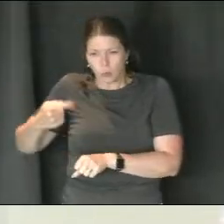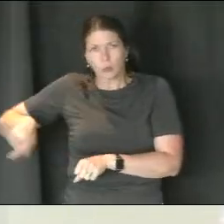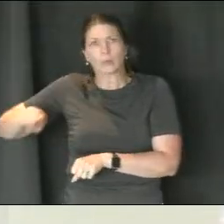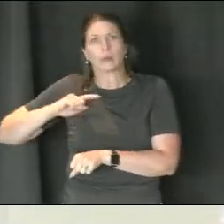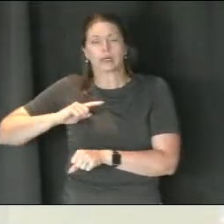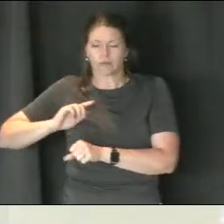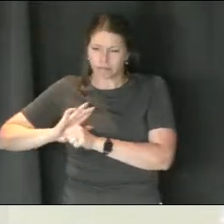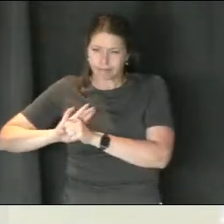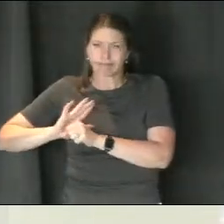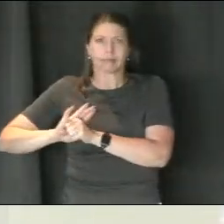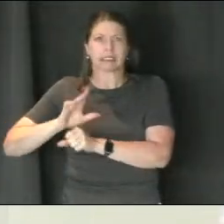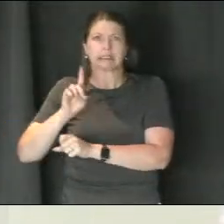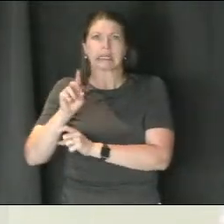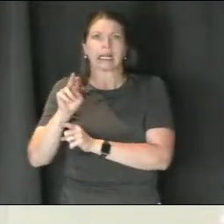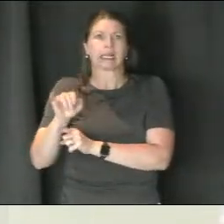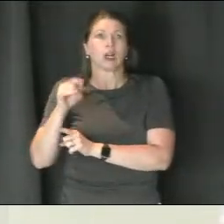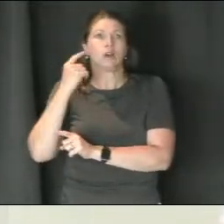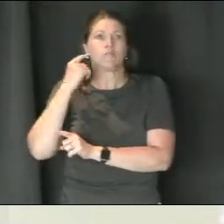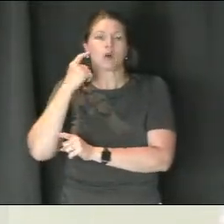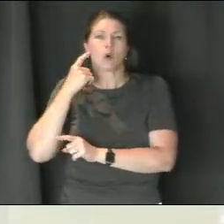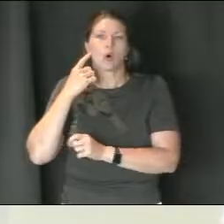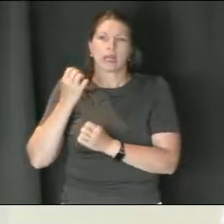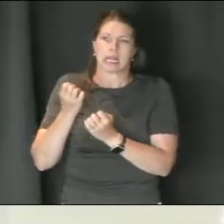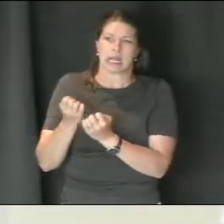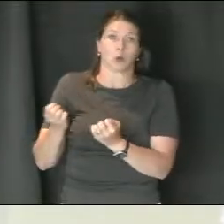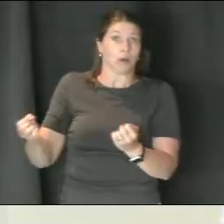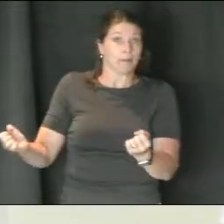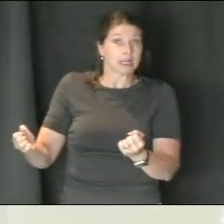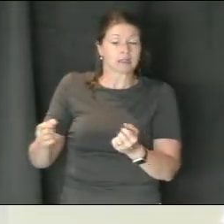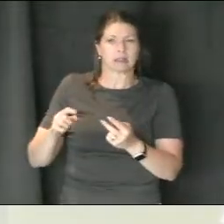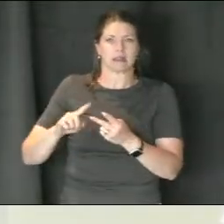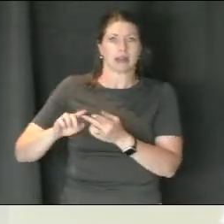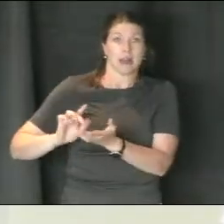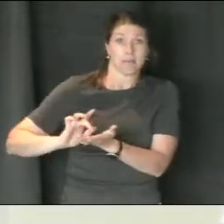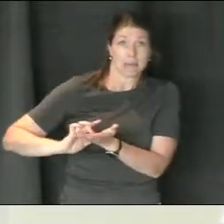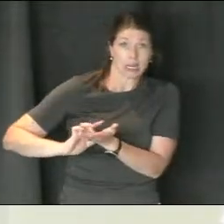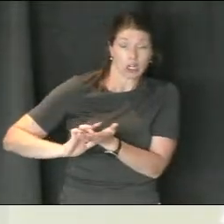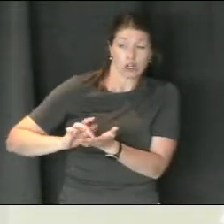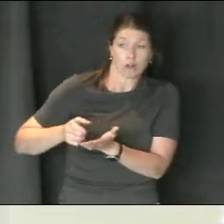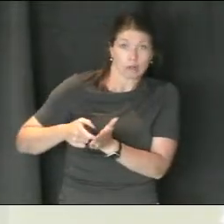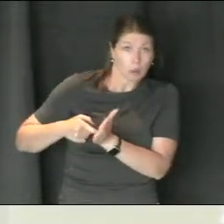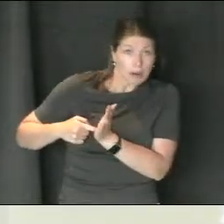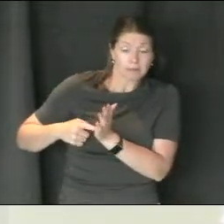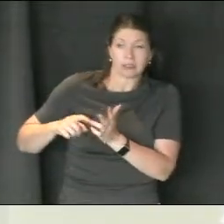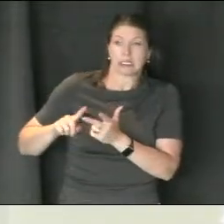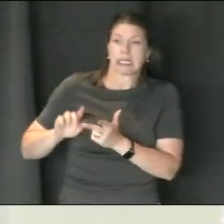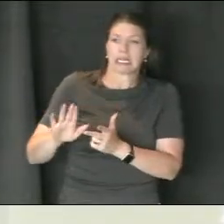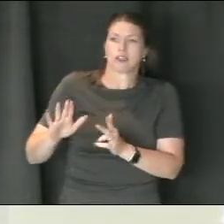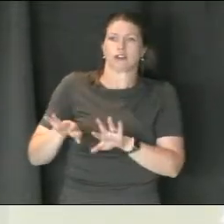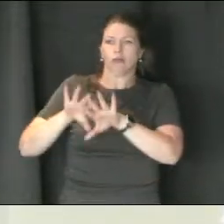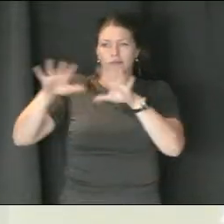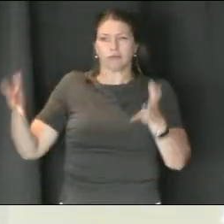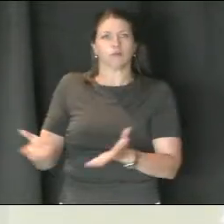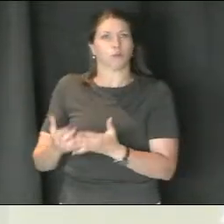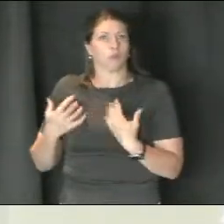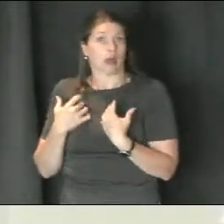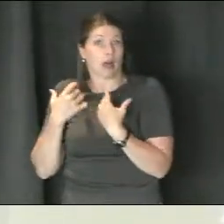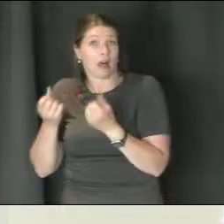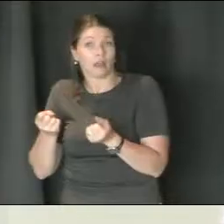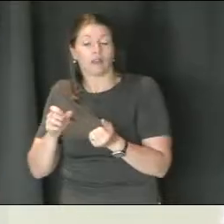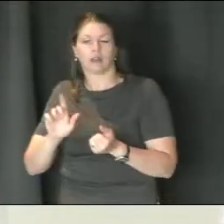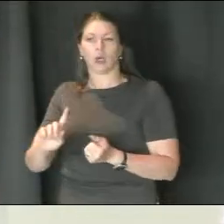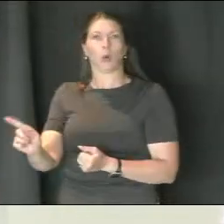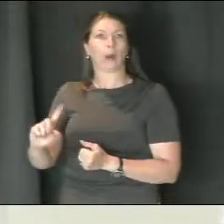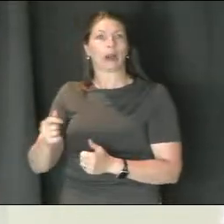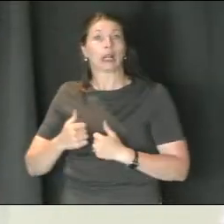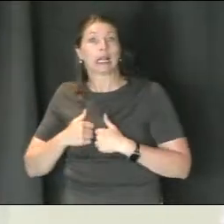with respect to assistive equipment, medical needs, and his well-being, his living arrangements,